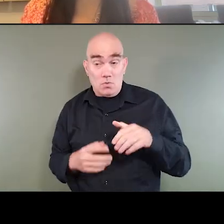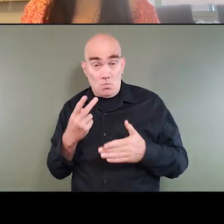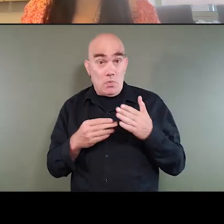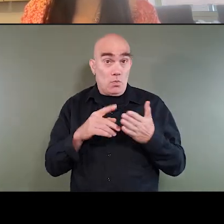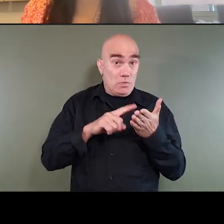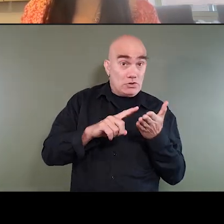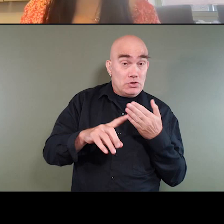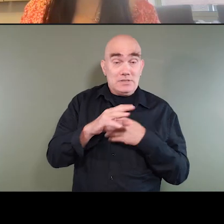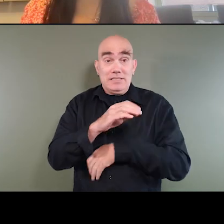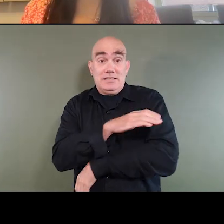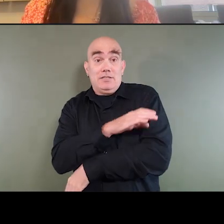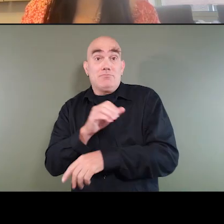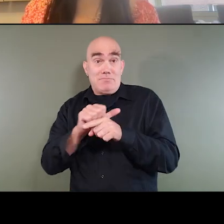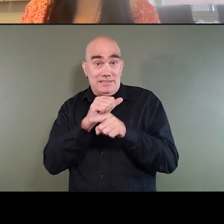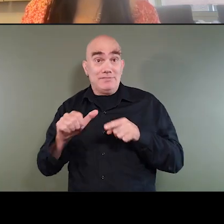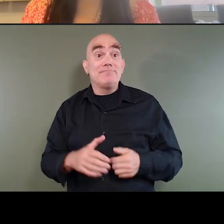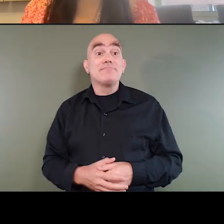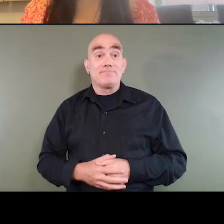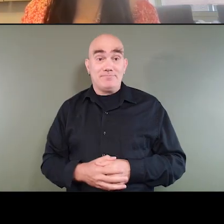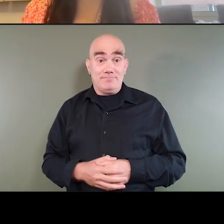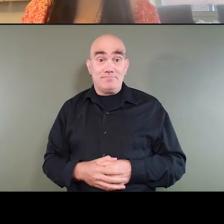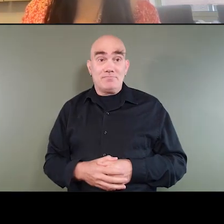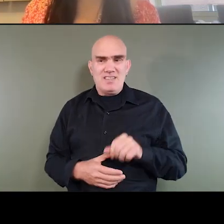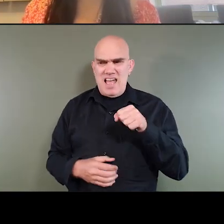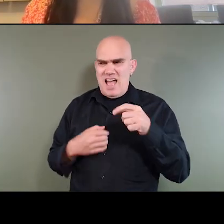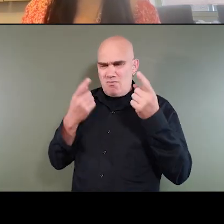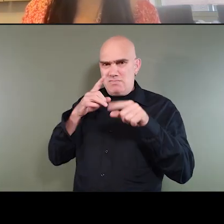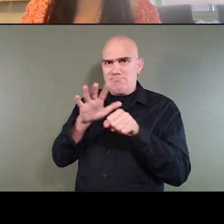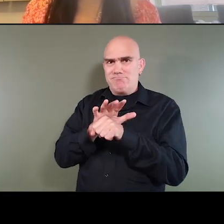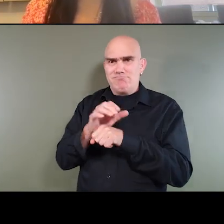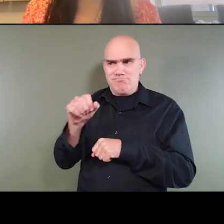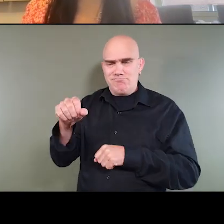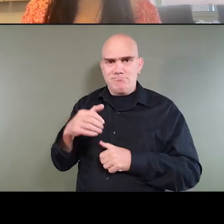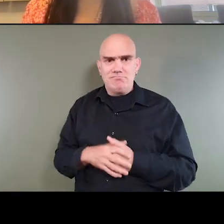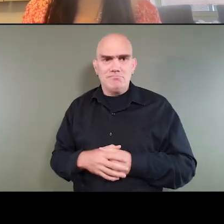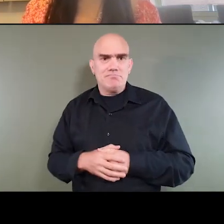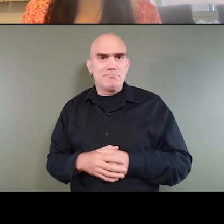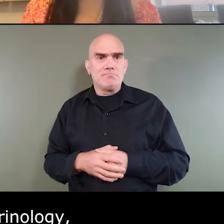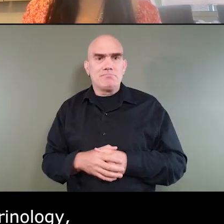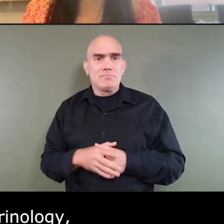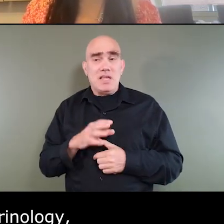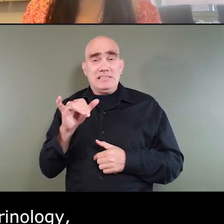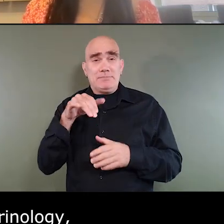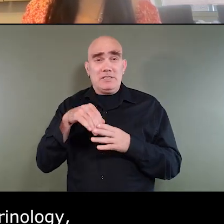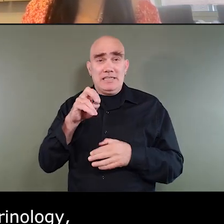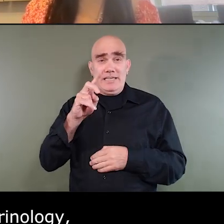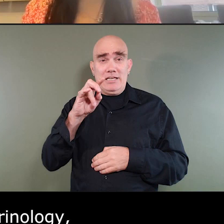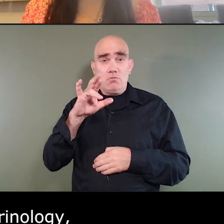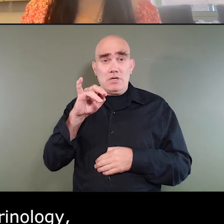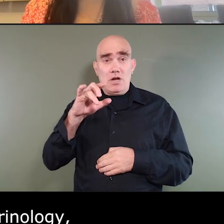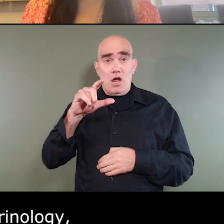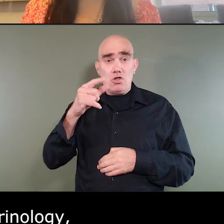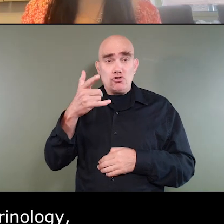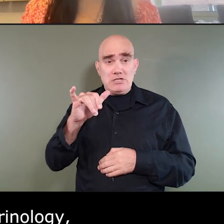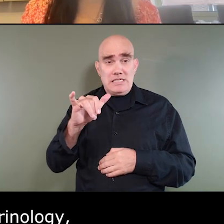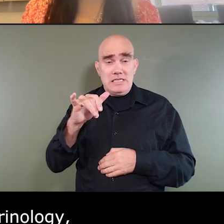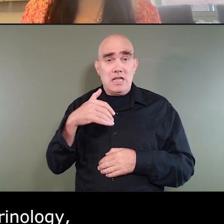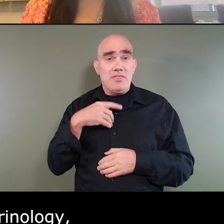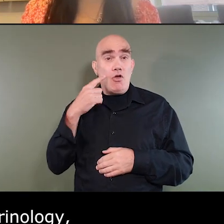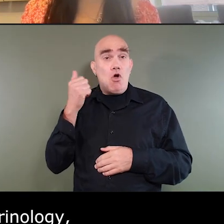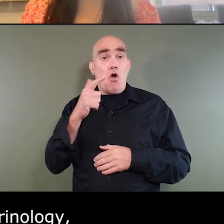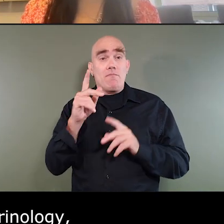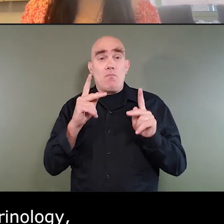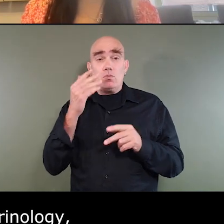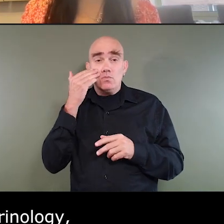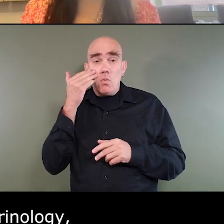both in research and in clinical practice. Yes, I would agree entirely. And similarly in